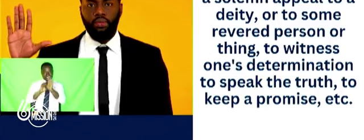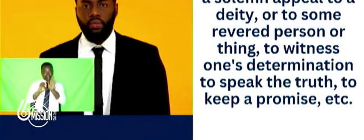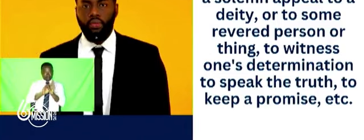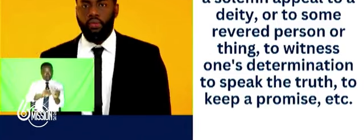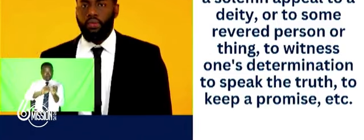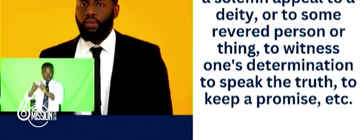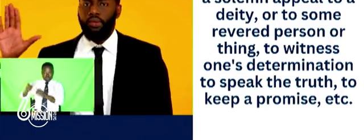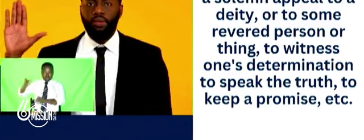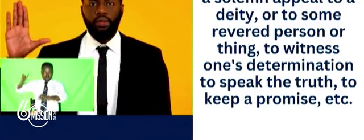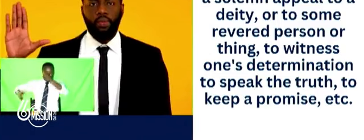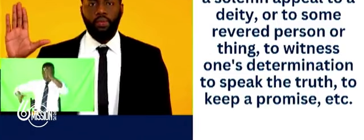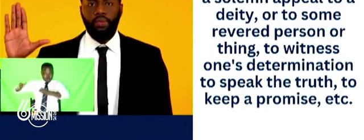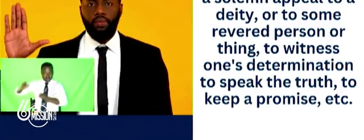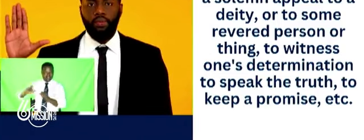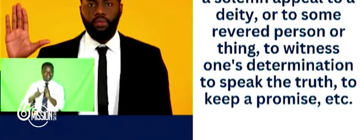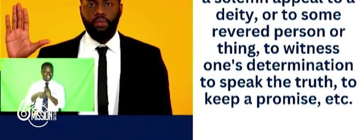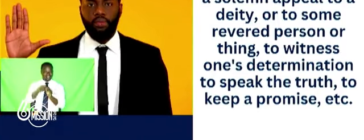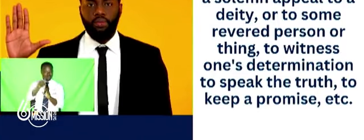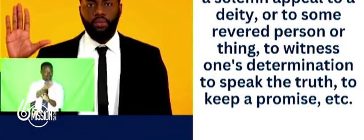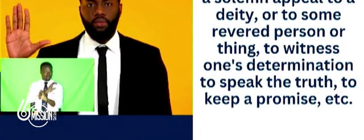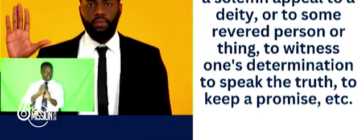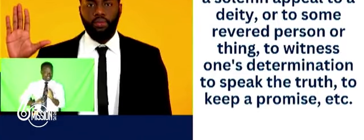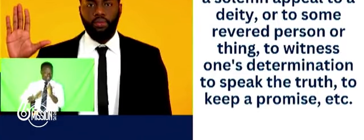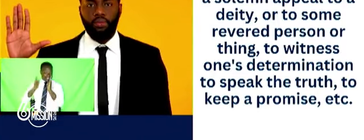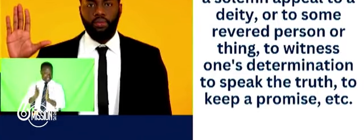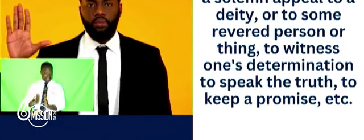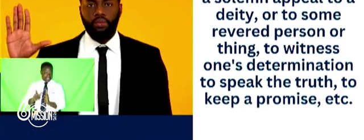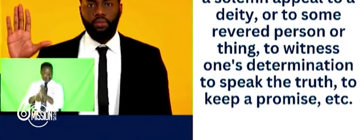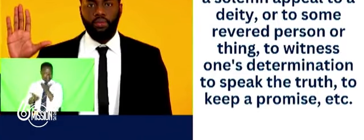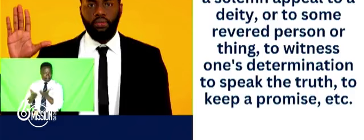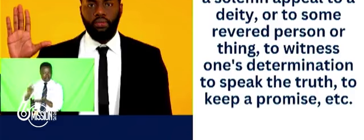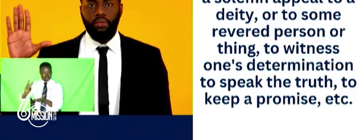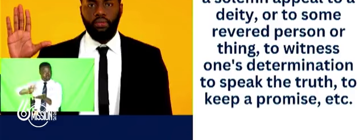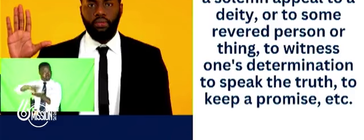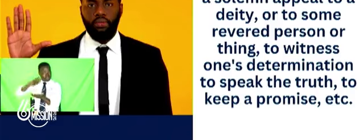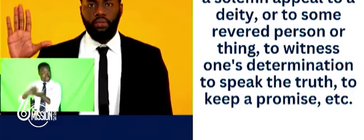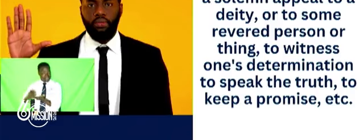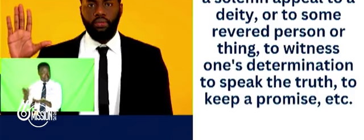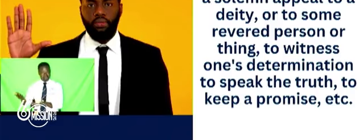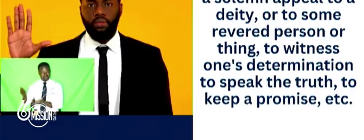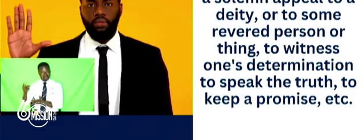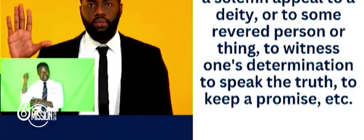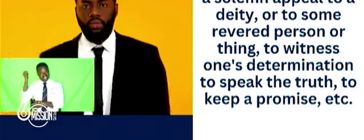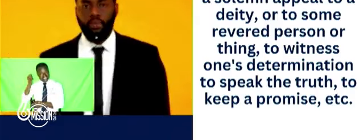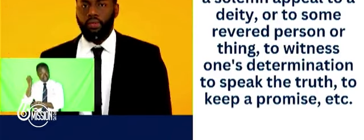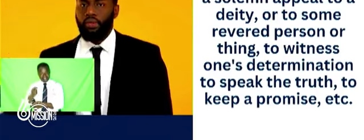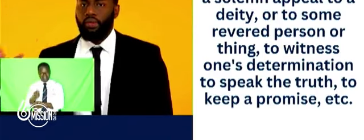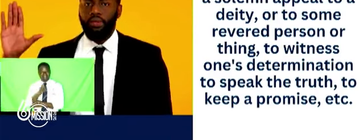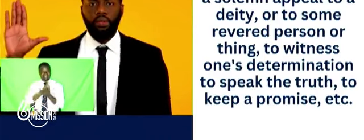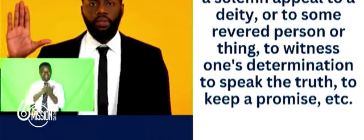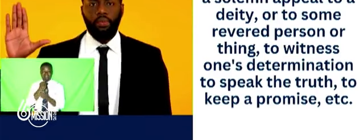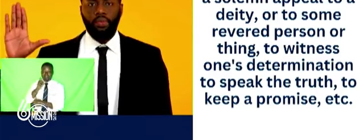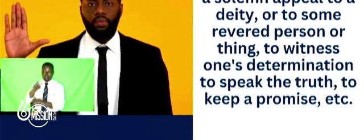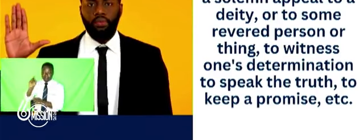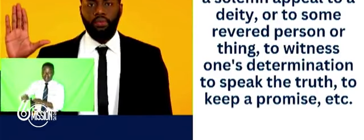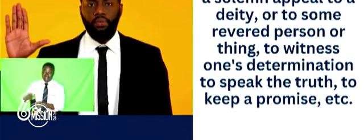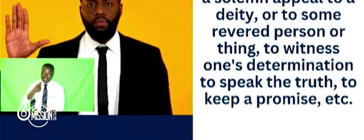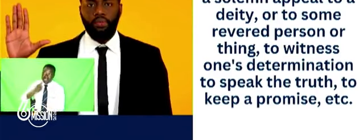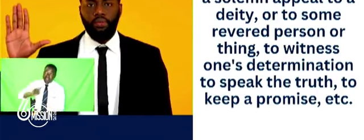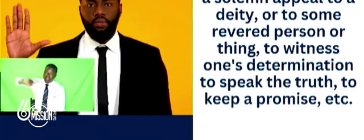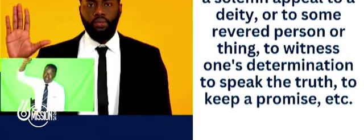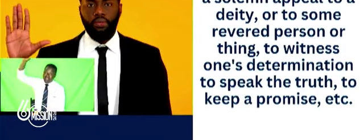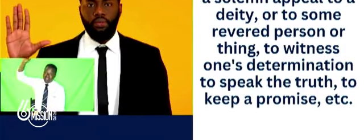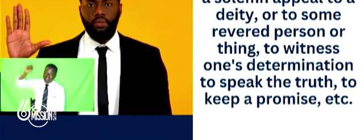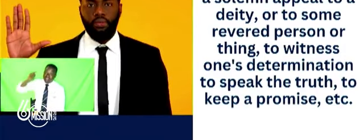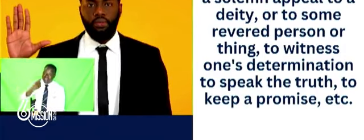are a Christian and you are going to testify, they will want you to swear an oath. So you